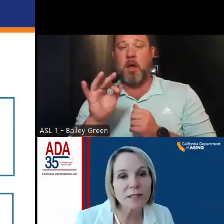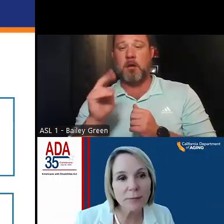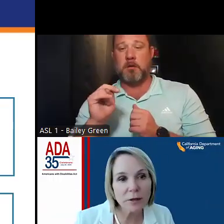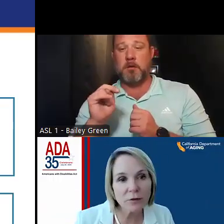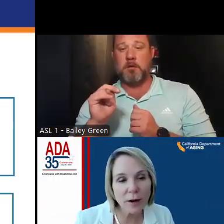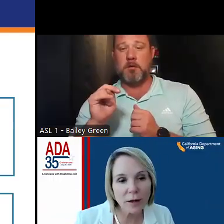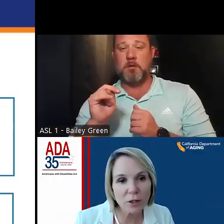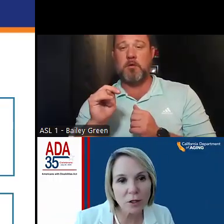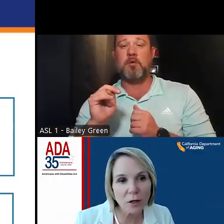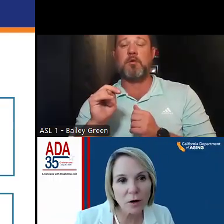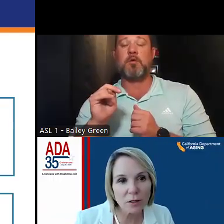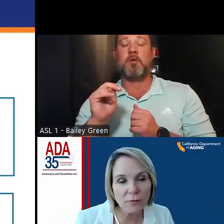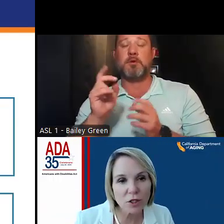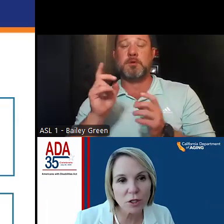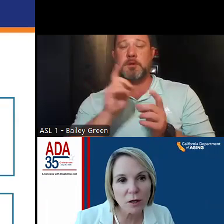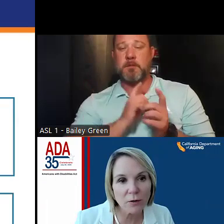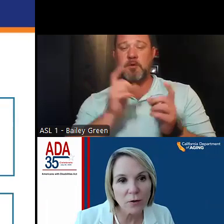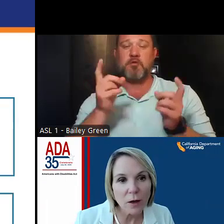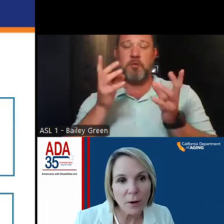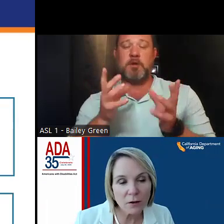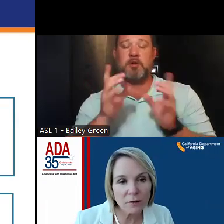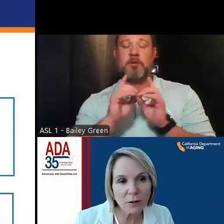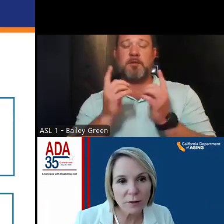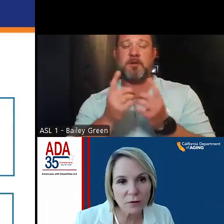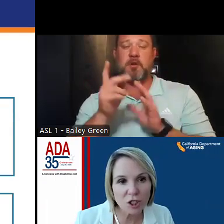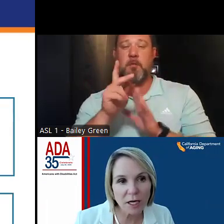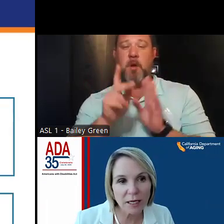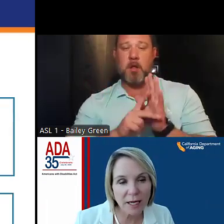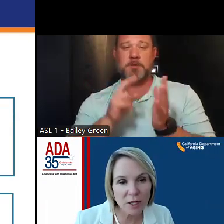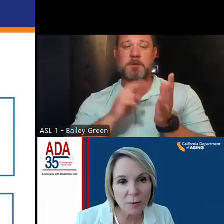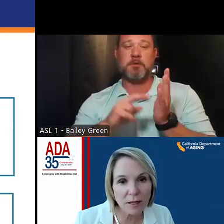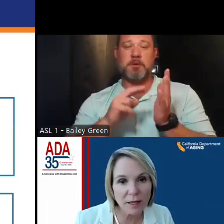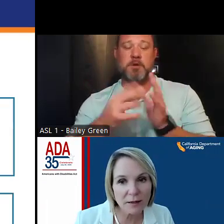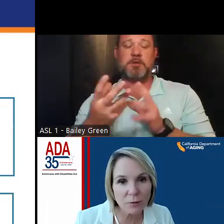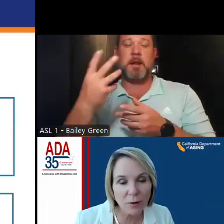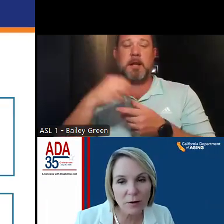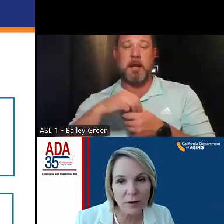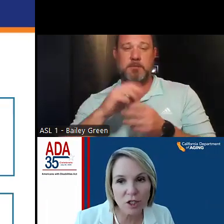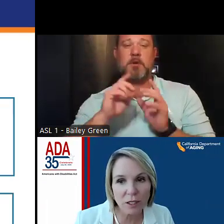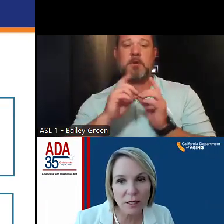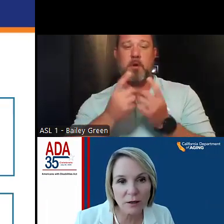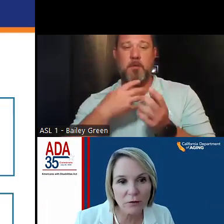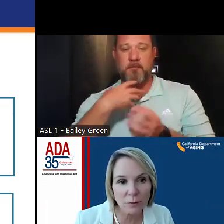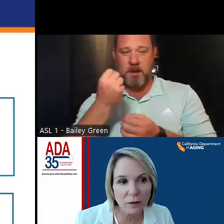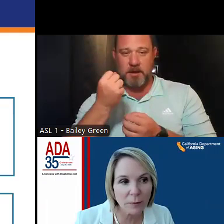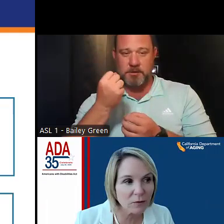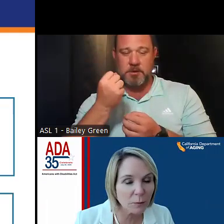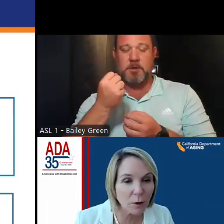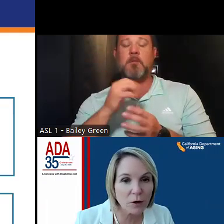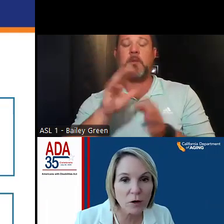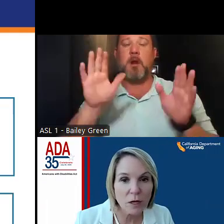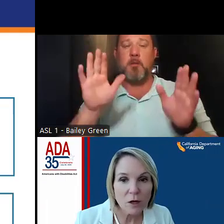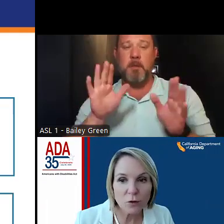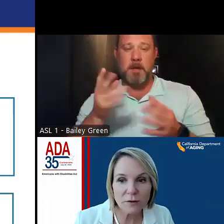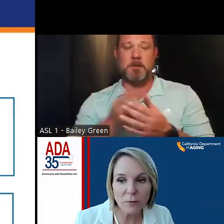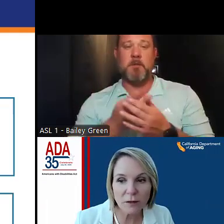is a Deputy Director of our Division of Policy, Research, and Engagement at the Department of Aging and has been an amazing